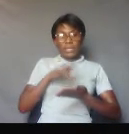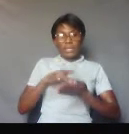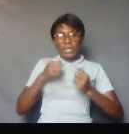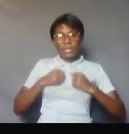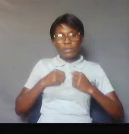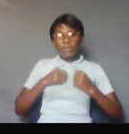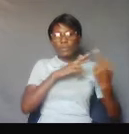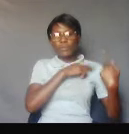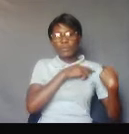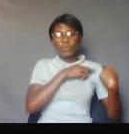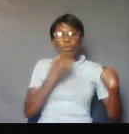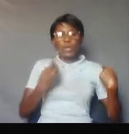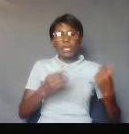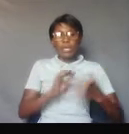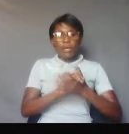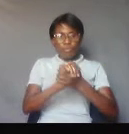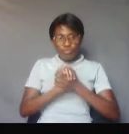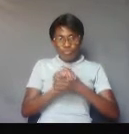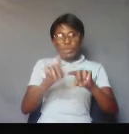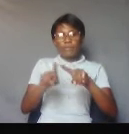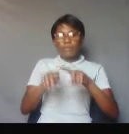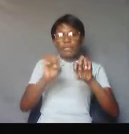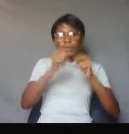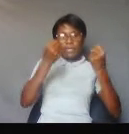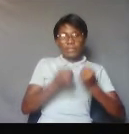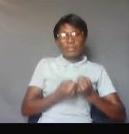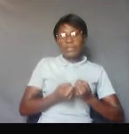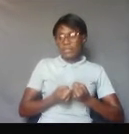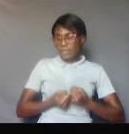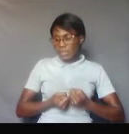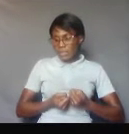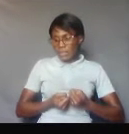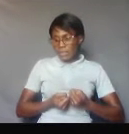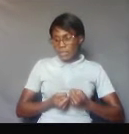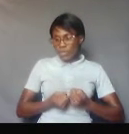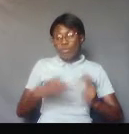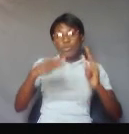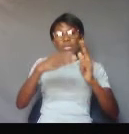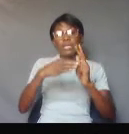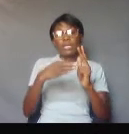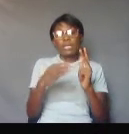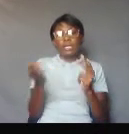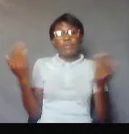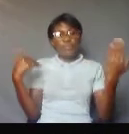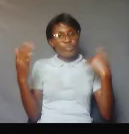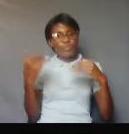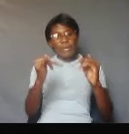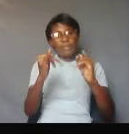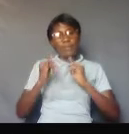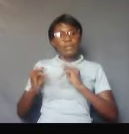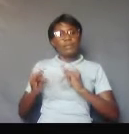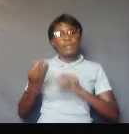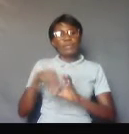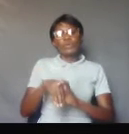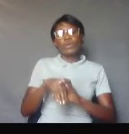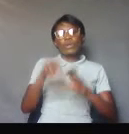and communities who invite us, and we consider our job to travel with communities, to sit with